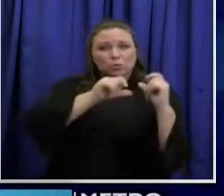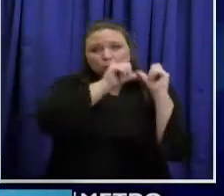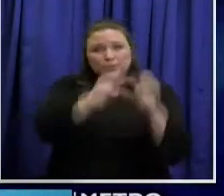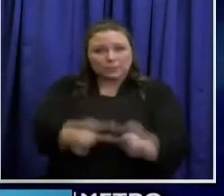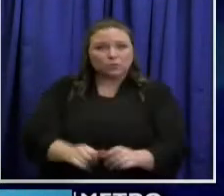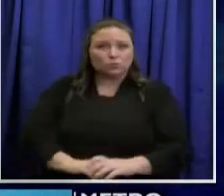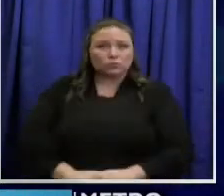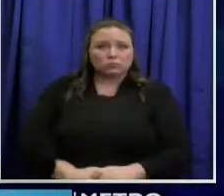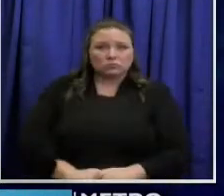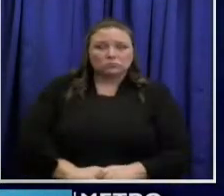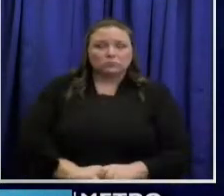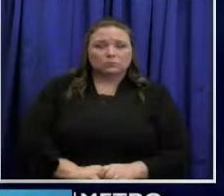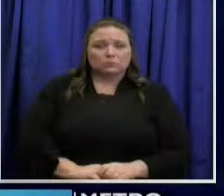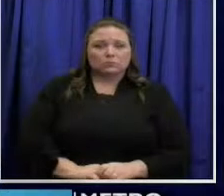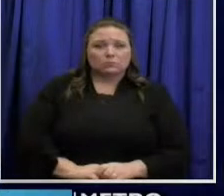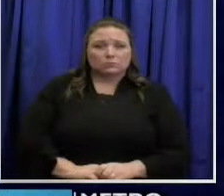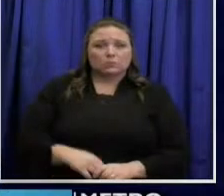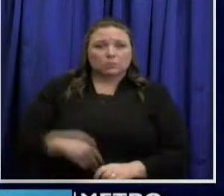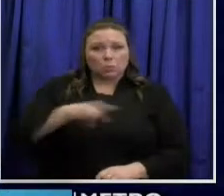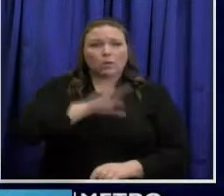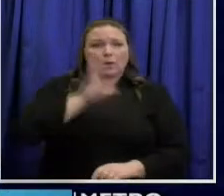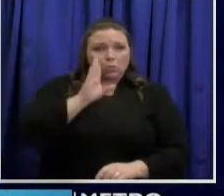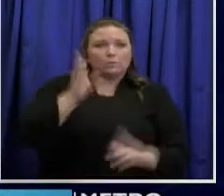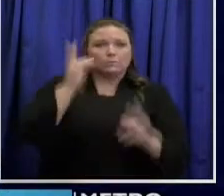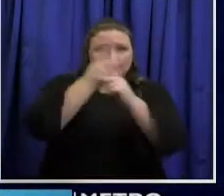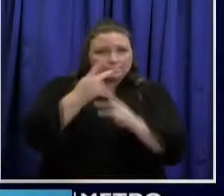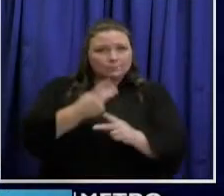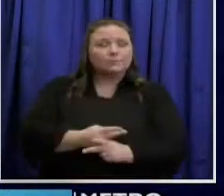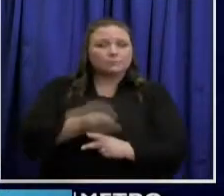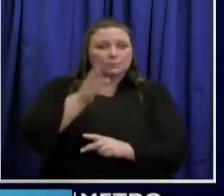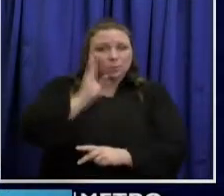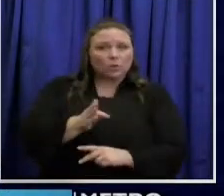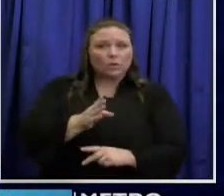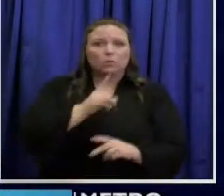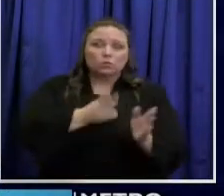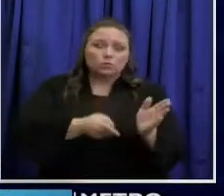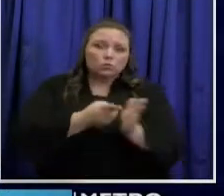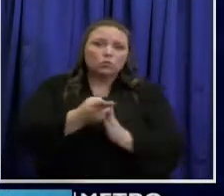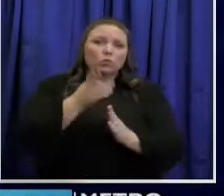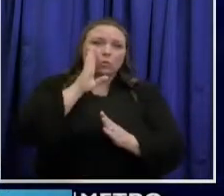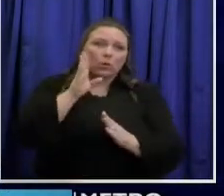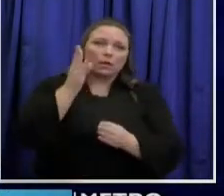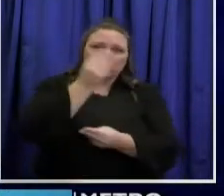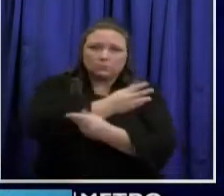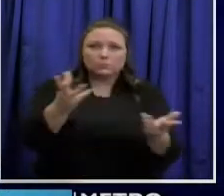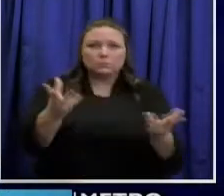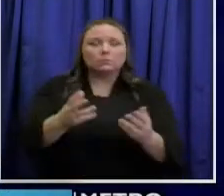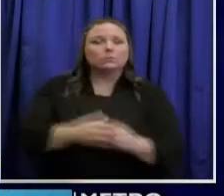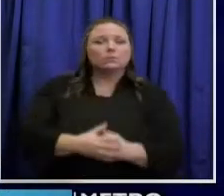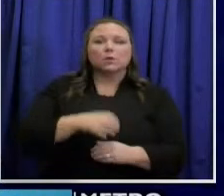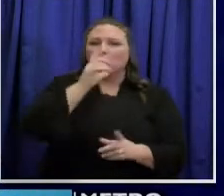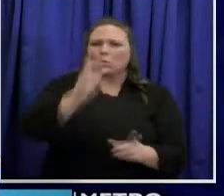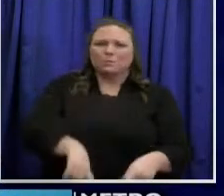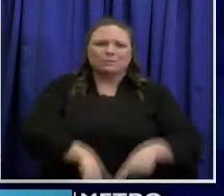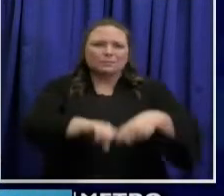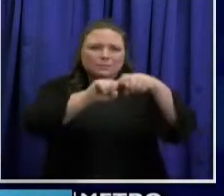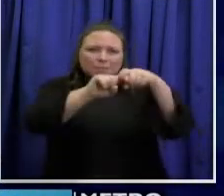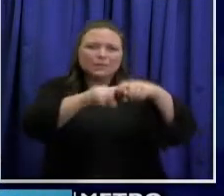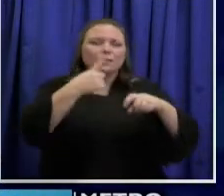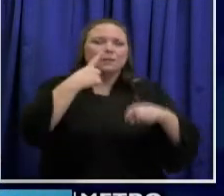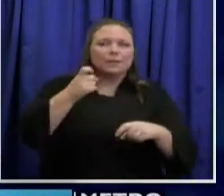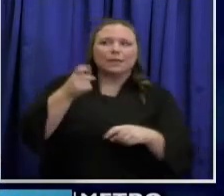continue. And we're going to get to the bottom of this. The truth will out, and it's not going to be suspended